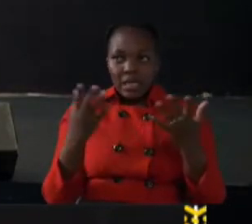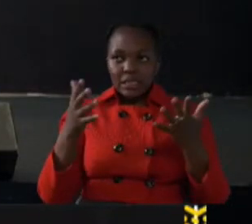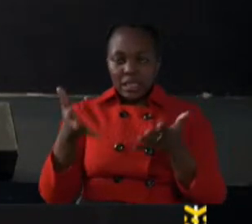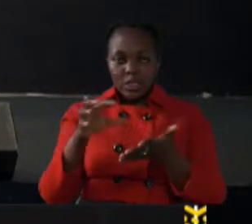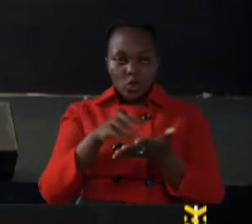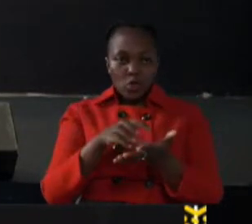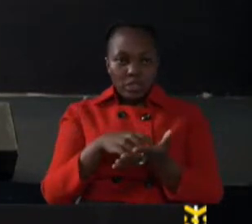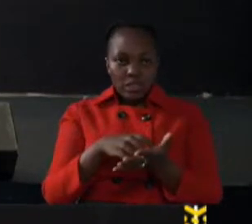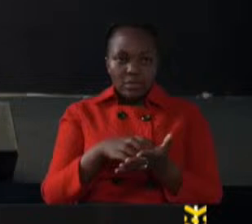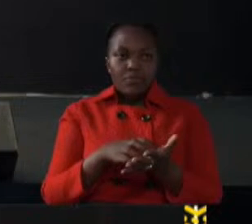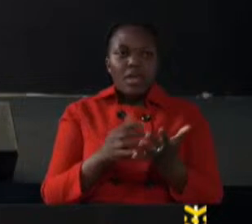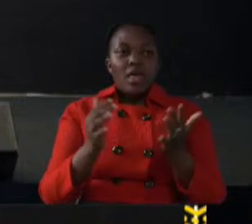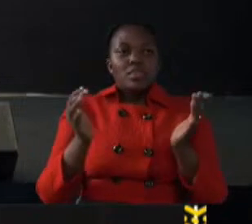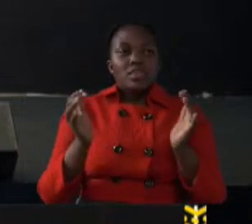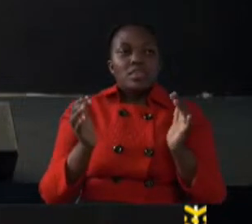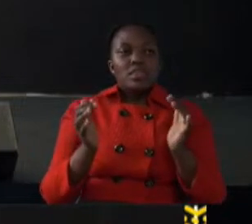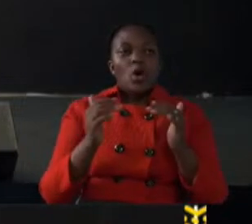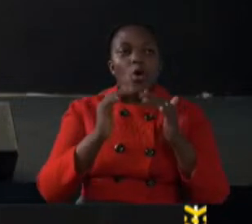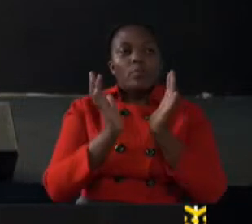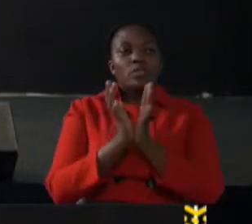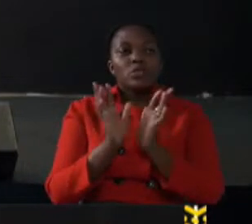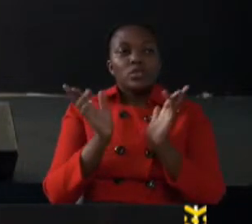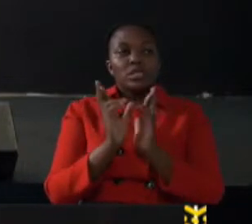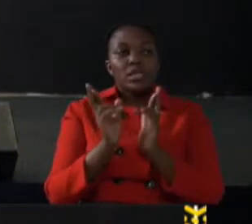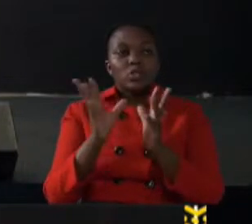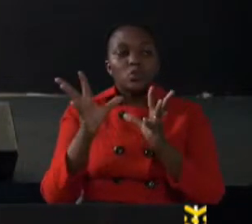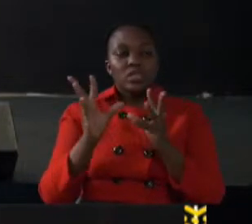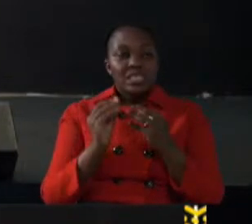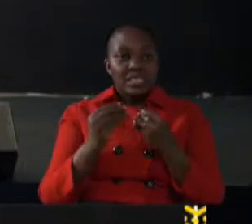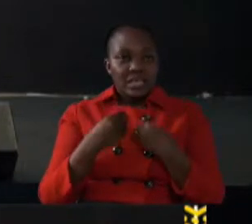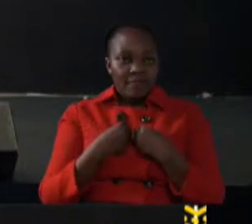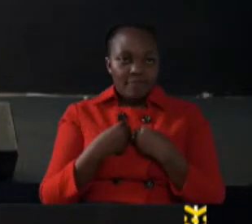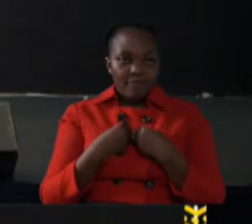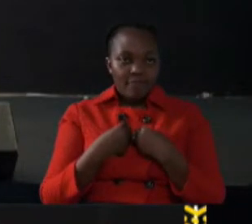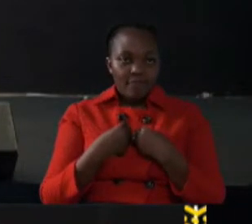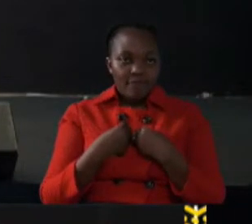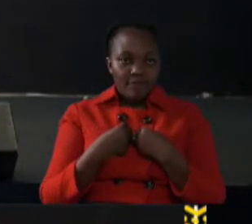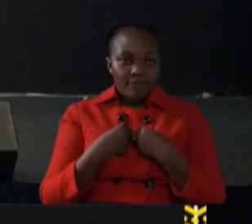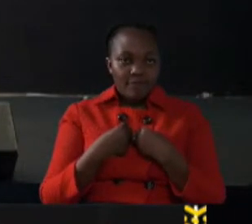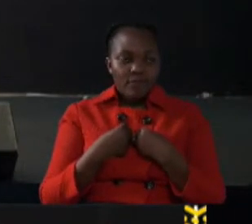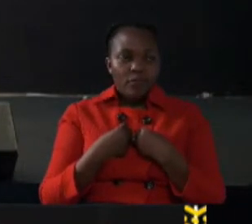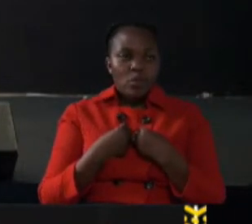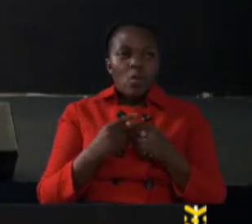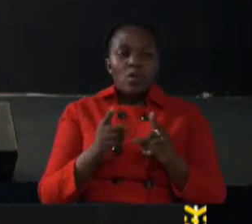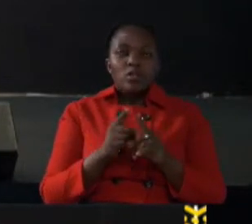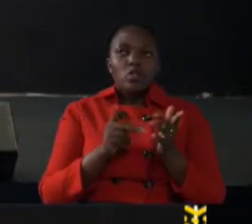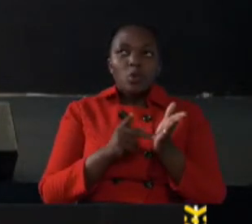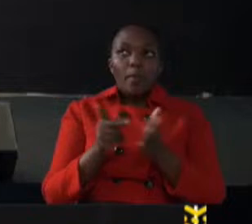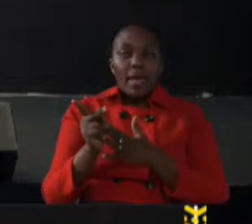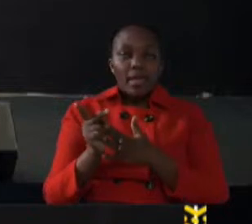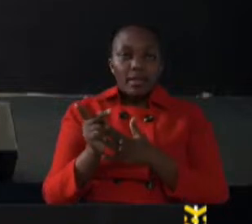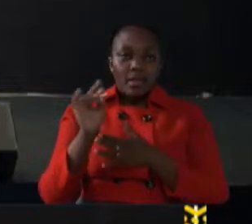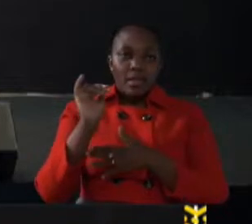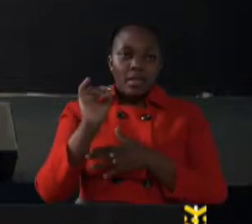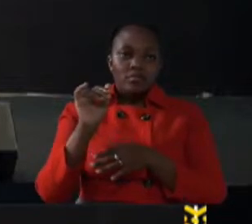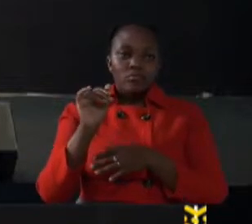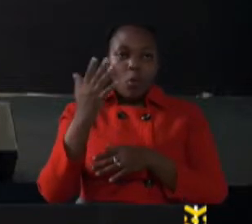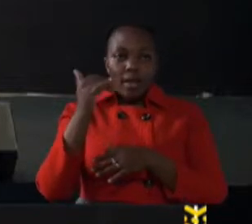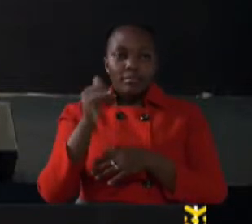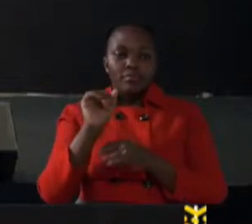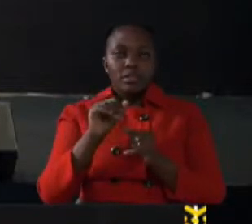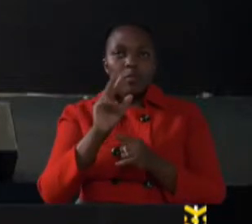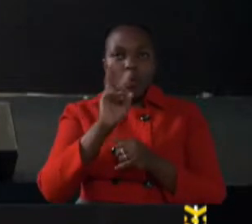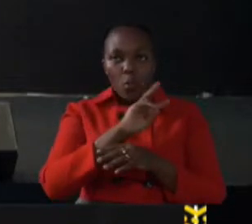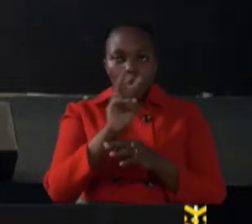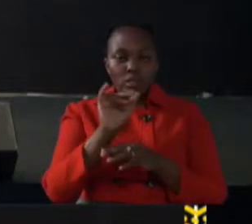there's a community already waiting to receive, ready waiting to pay to watch that content, because there's the idea